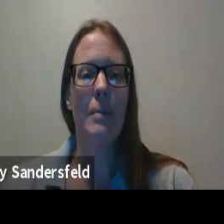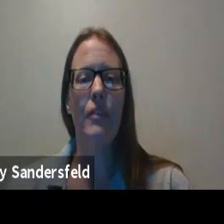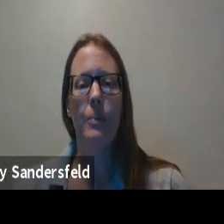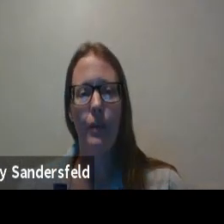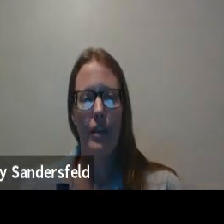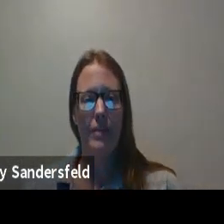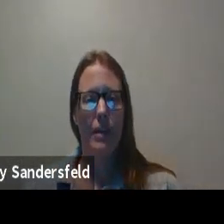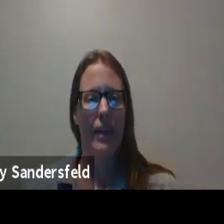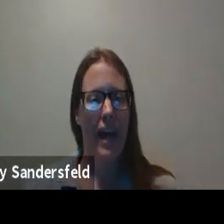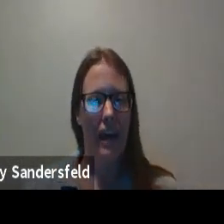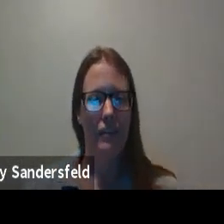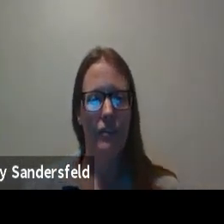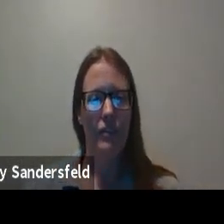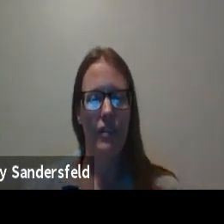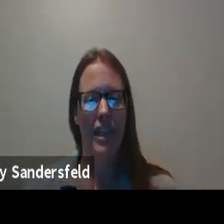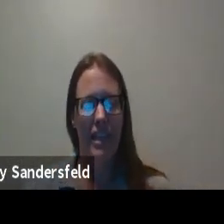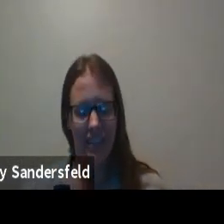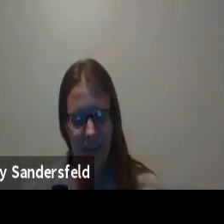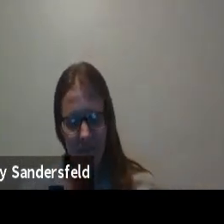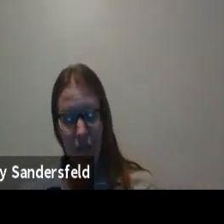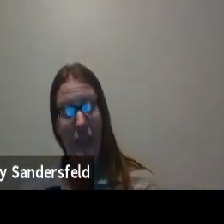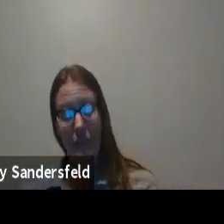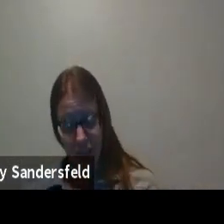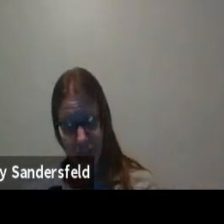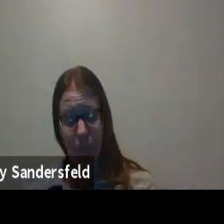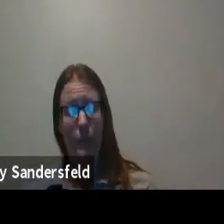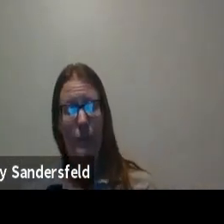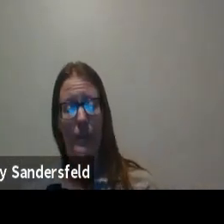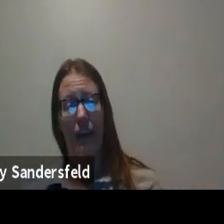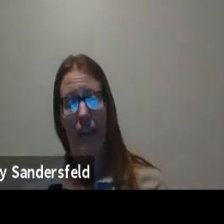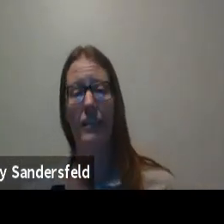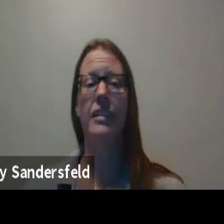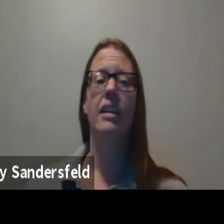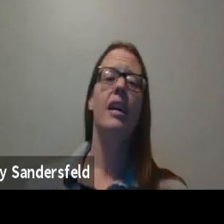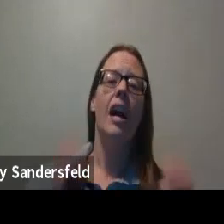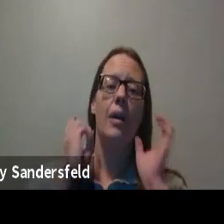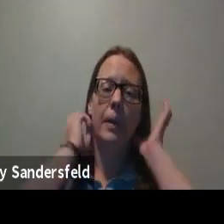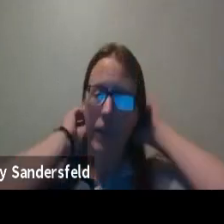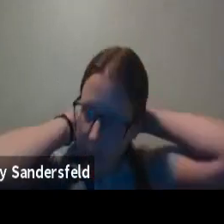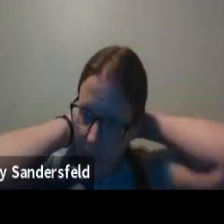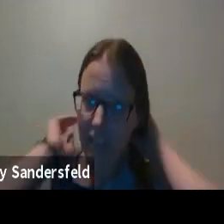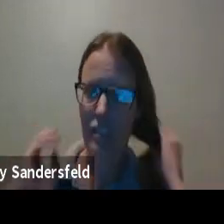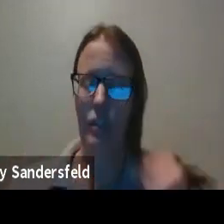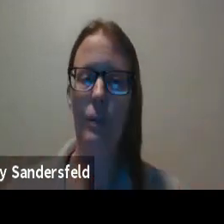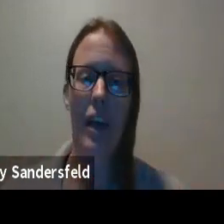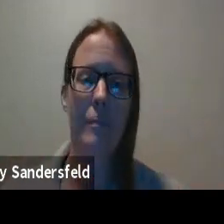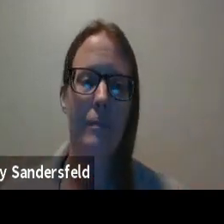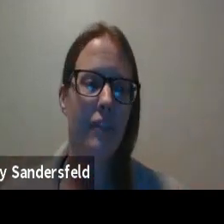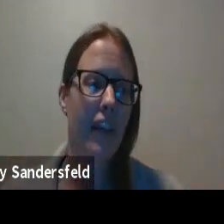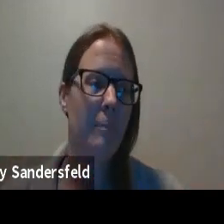So some of our programs that we have is Cooking Matters. We work with Alex. We worked with Alex